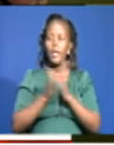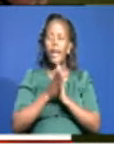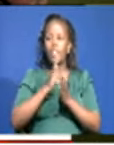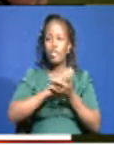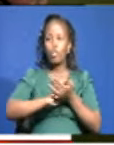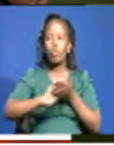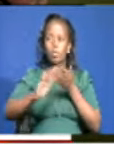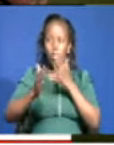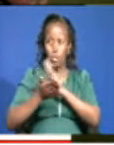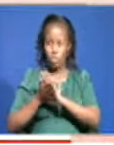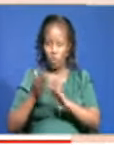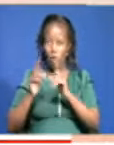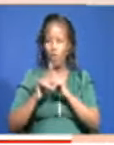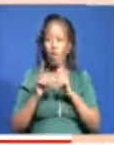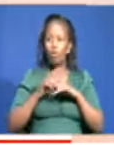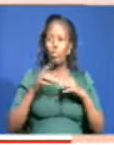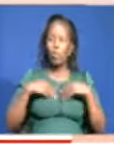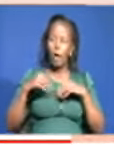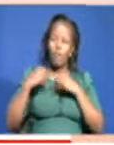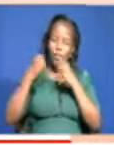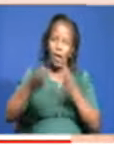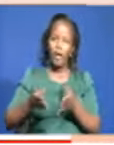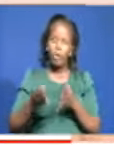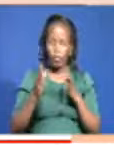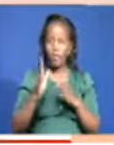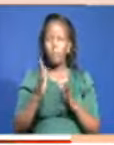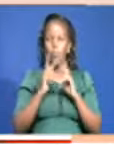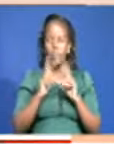security responsibilities to Somalia.